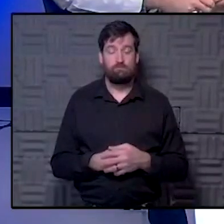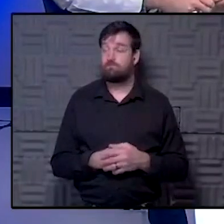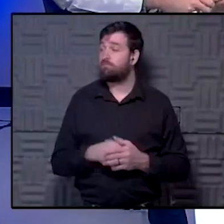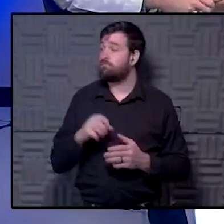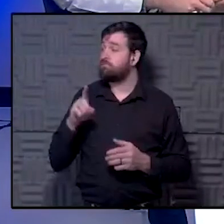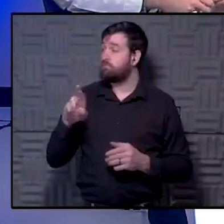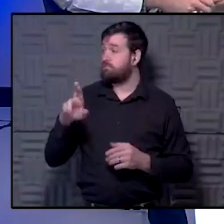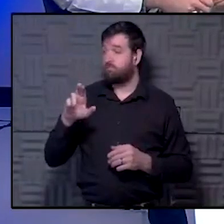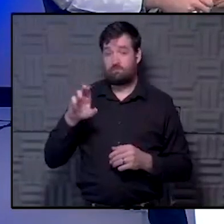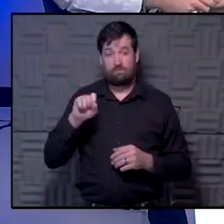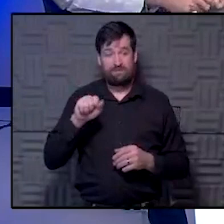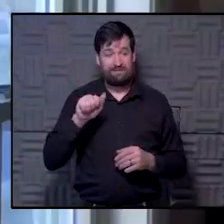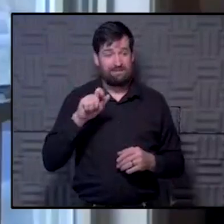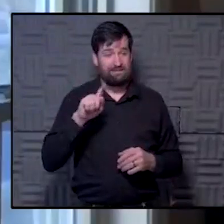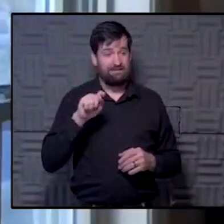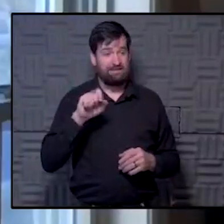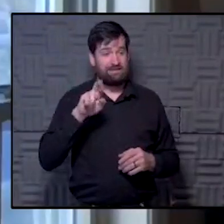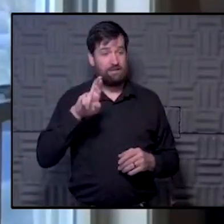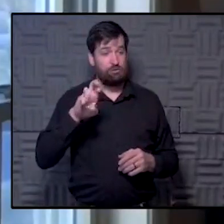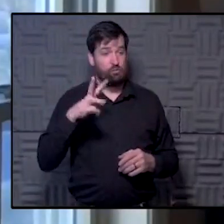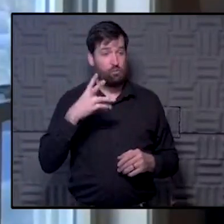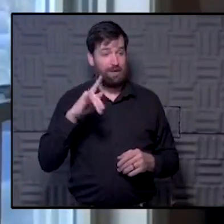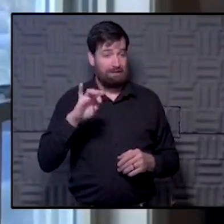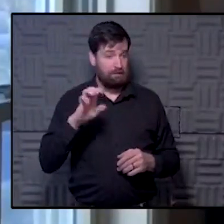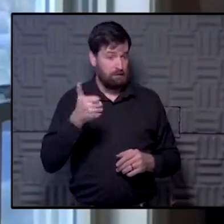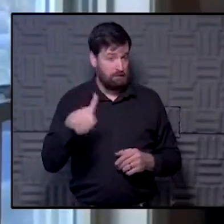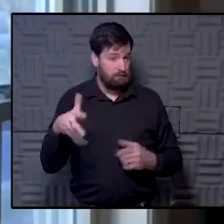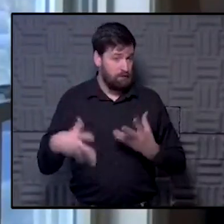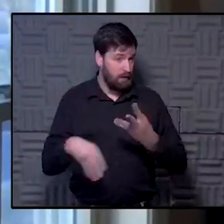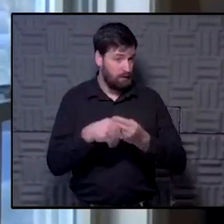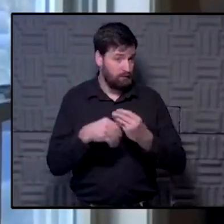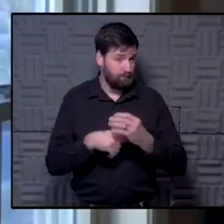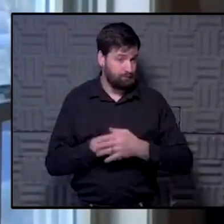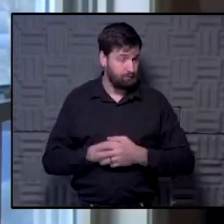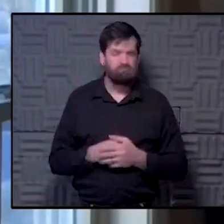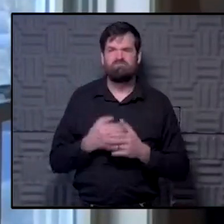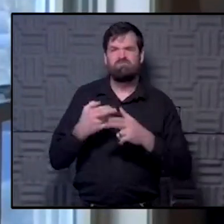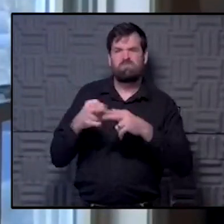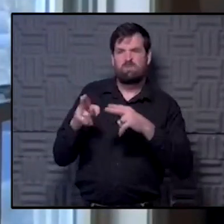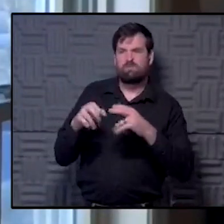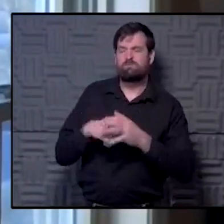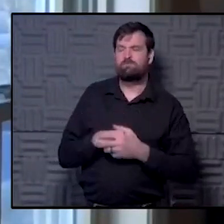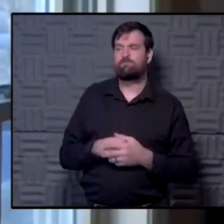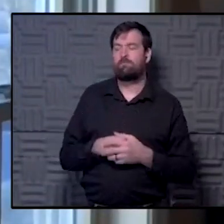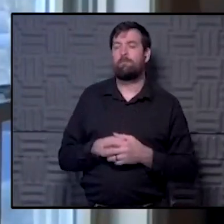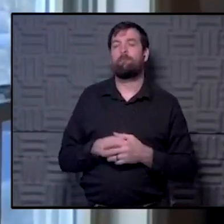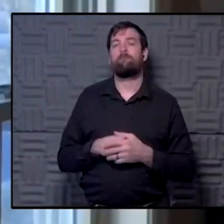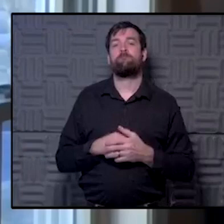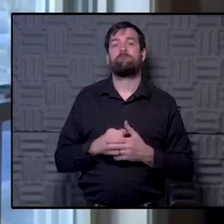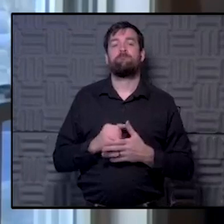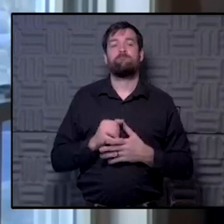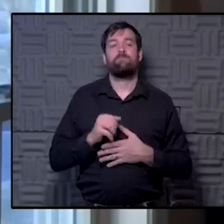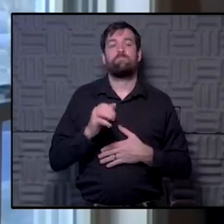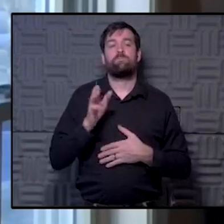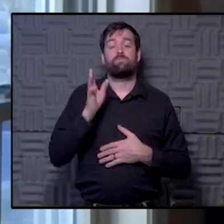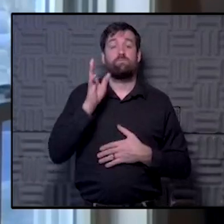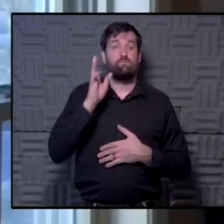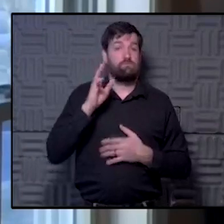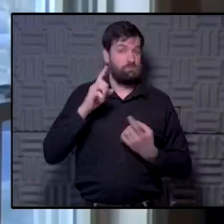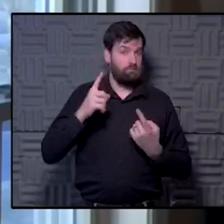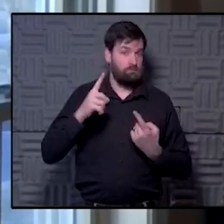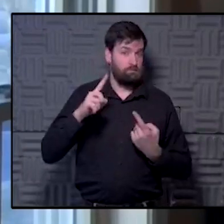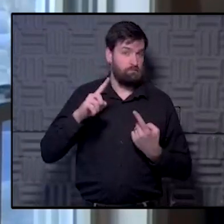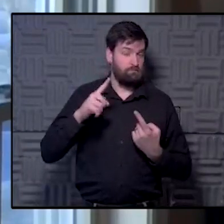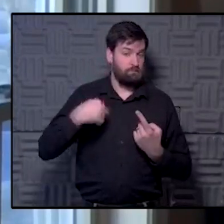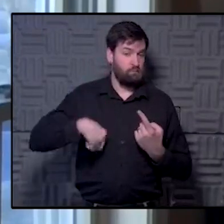Dr. Satterwhite, anything to add? Just only briefly, there will be as we roll